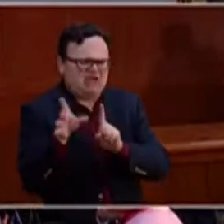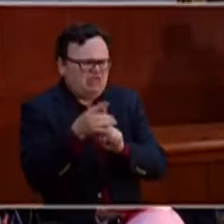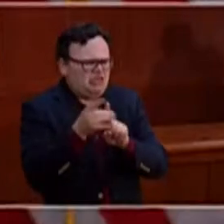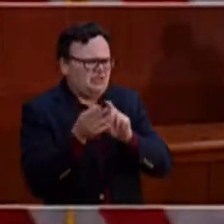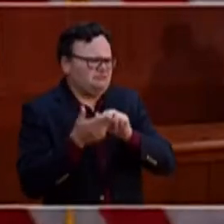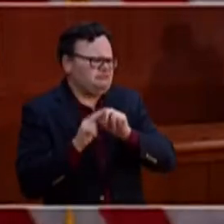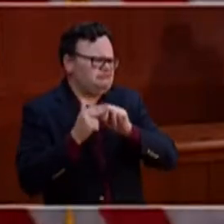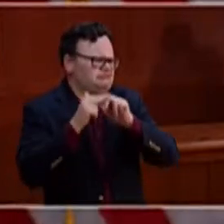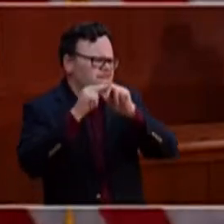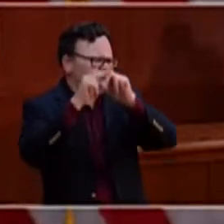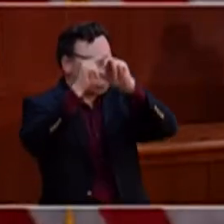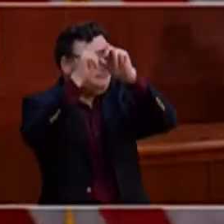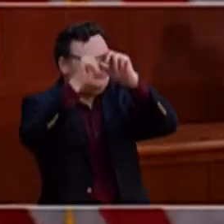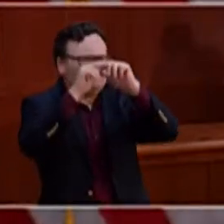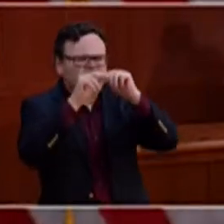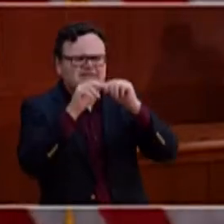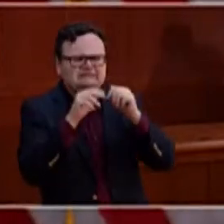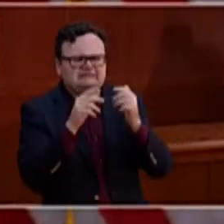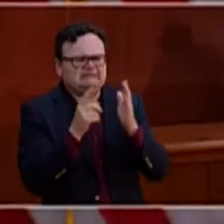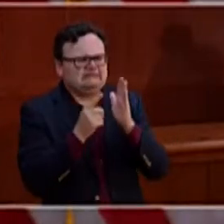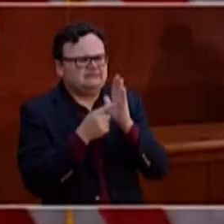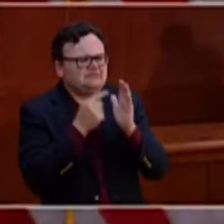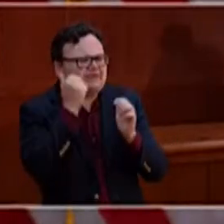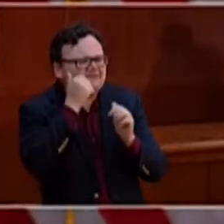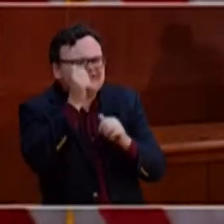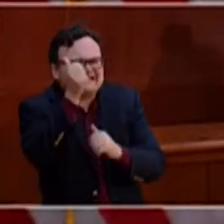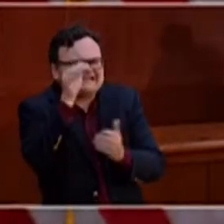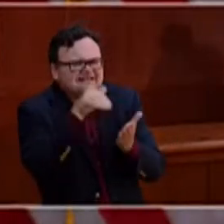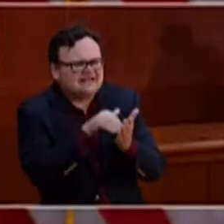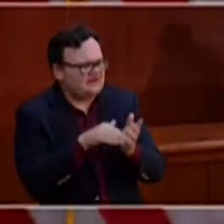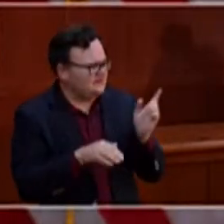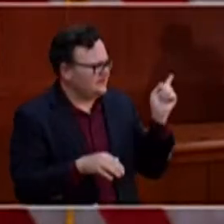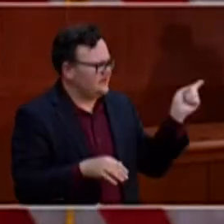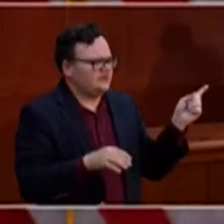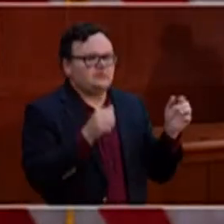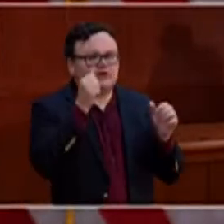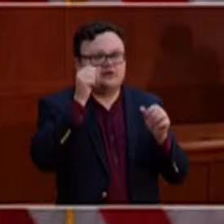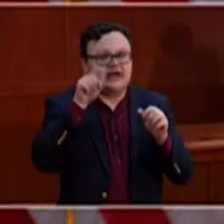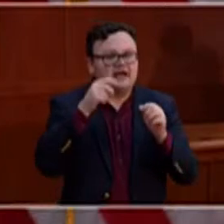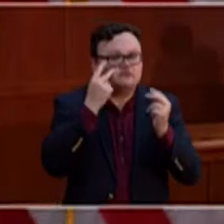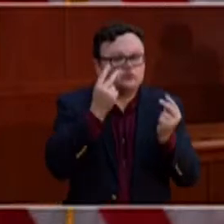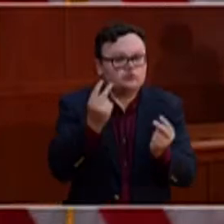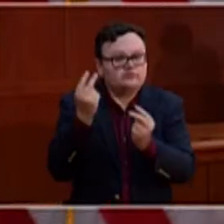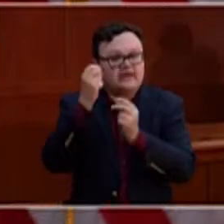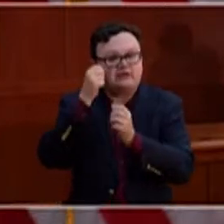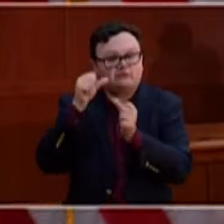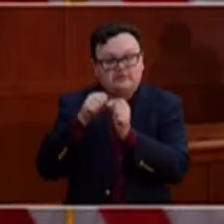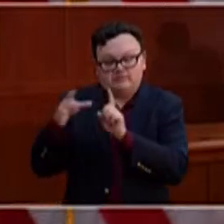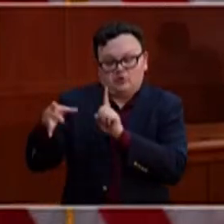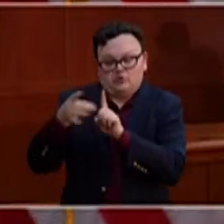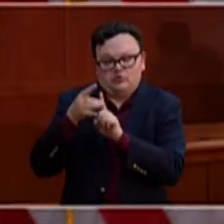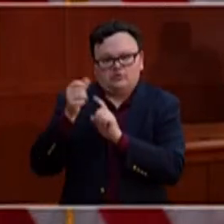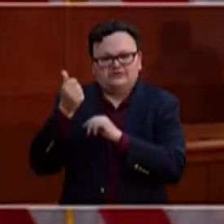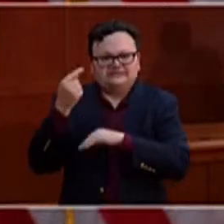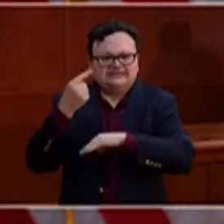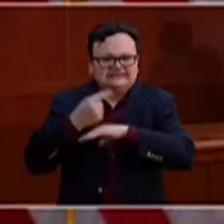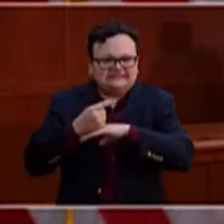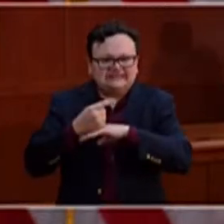were infections that probably happened 10 to 14 days ago. So you look at the